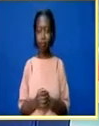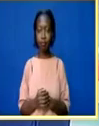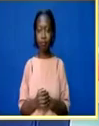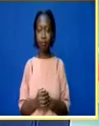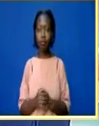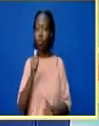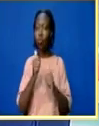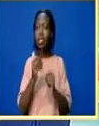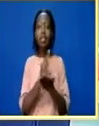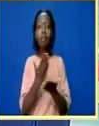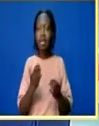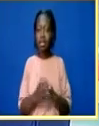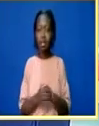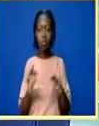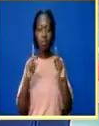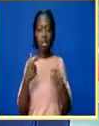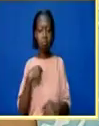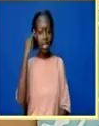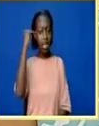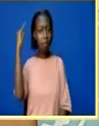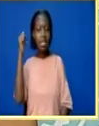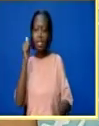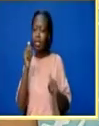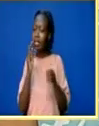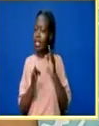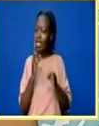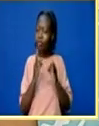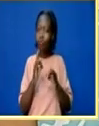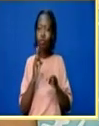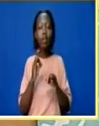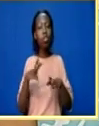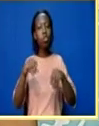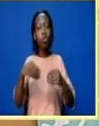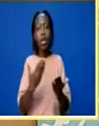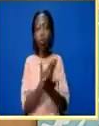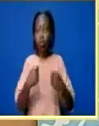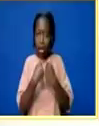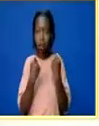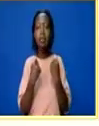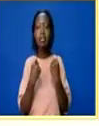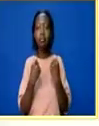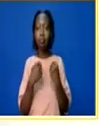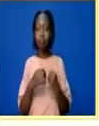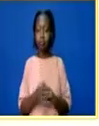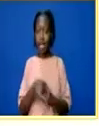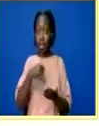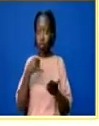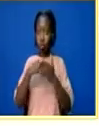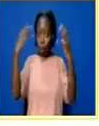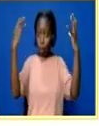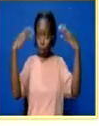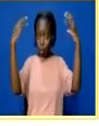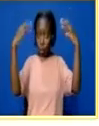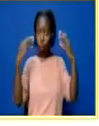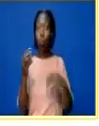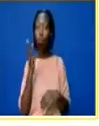Which are the areas? So I am, yes, imagining if erosion needs to happen. Mm-hmm. This erosion, yeah, involving droplets. Okay.